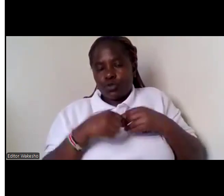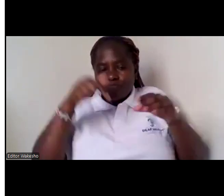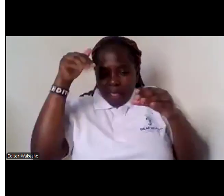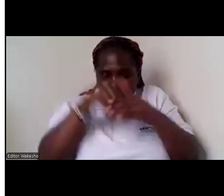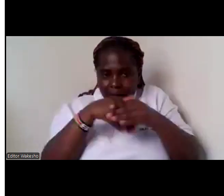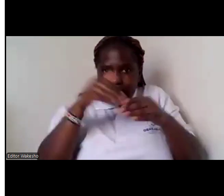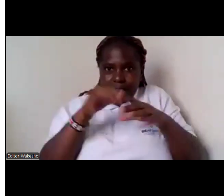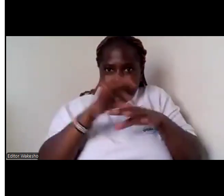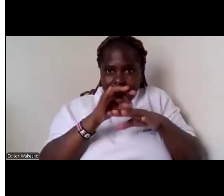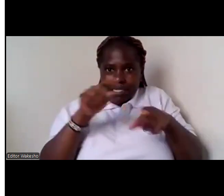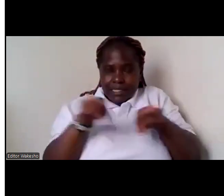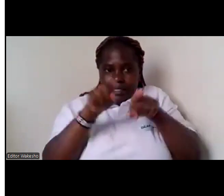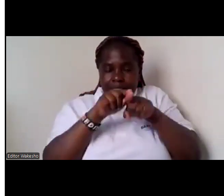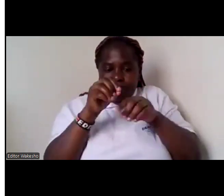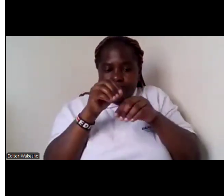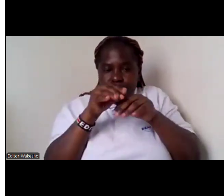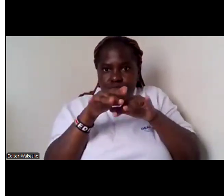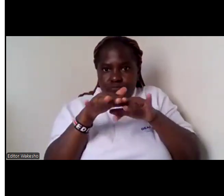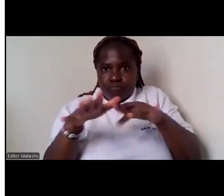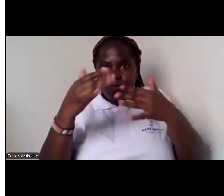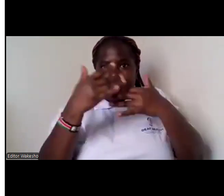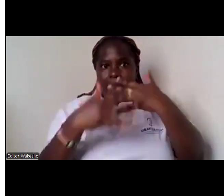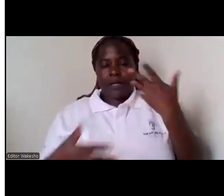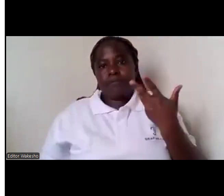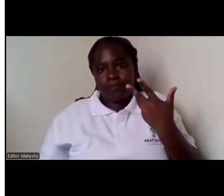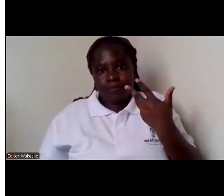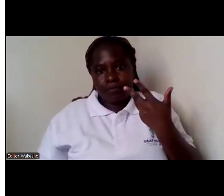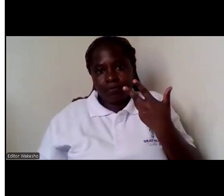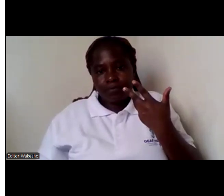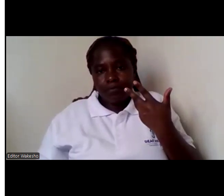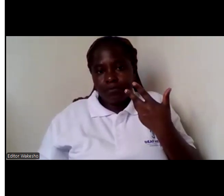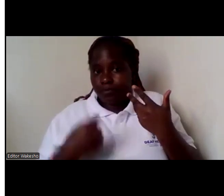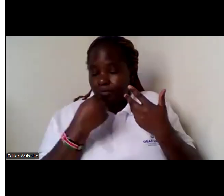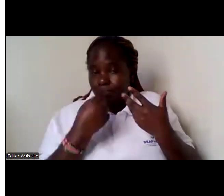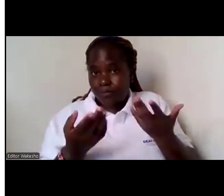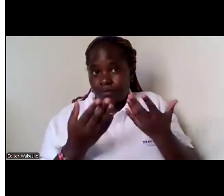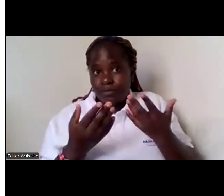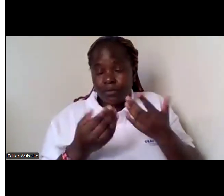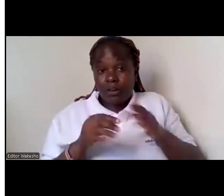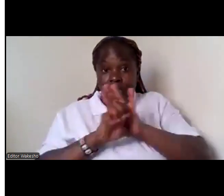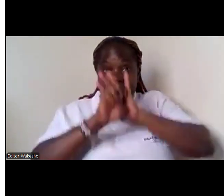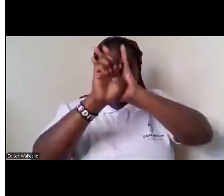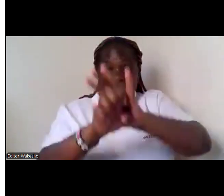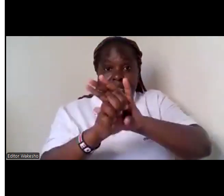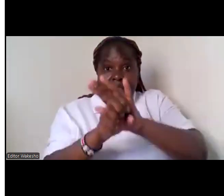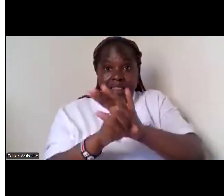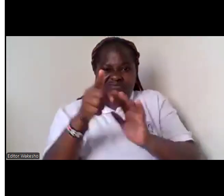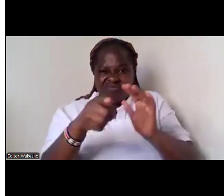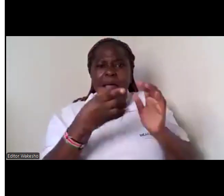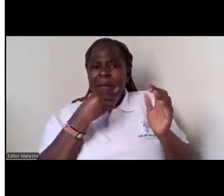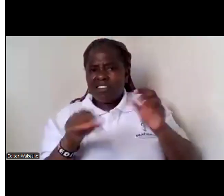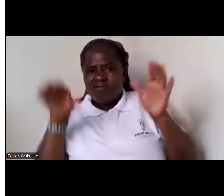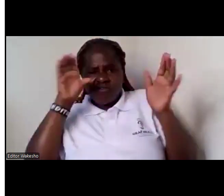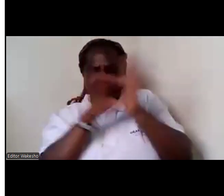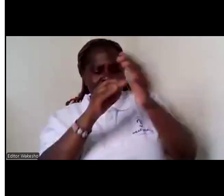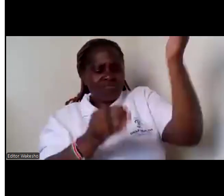the bloodstream. So as I was saying, it goes now, for example, like this person has put it on their arm, it goes from